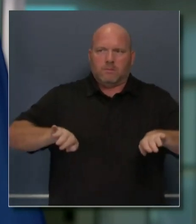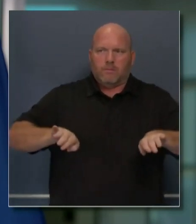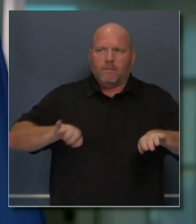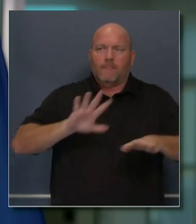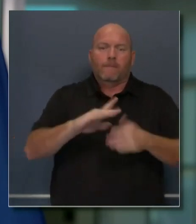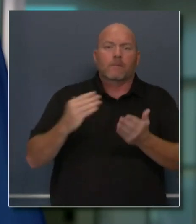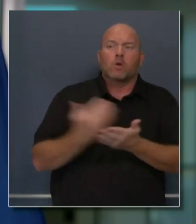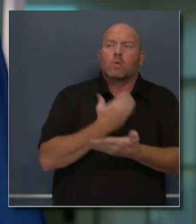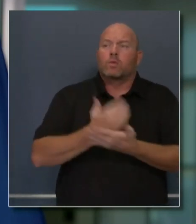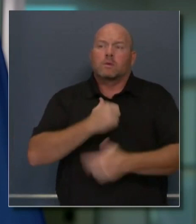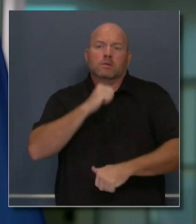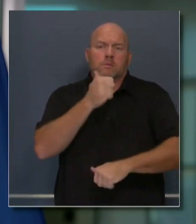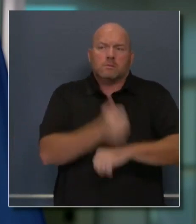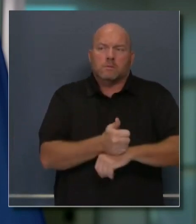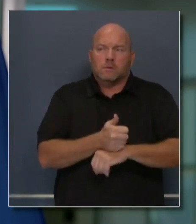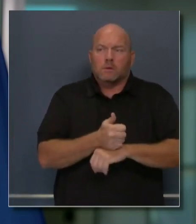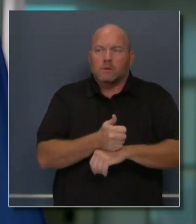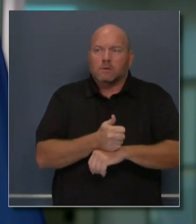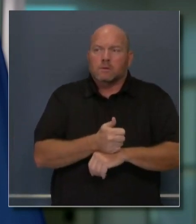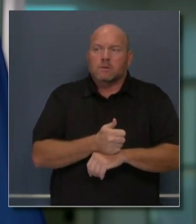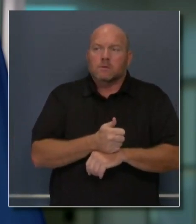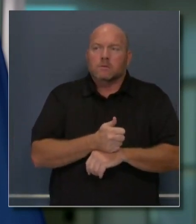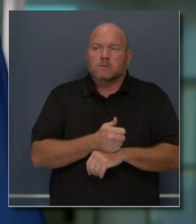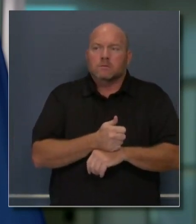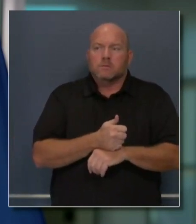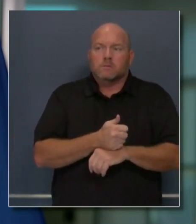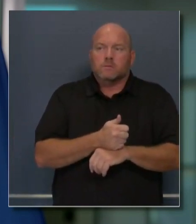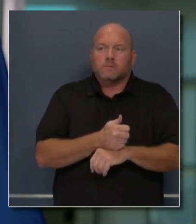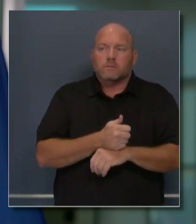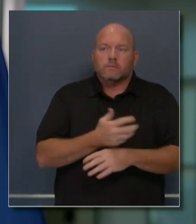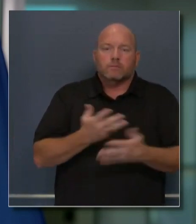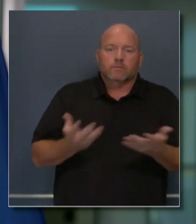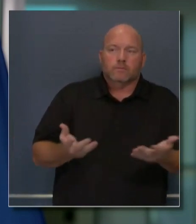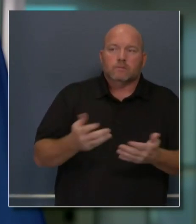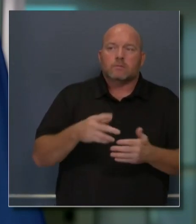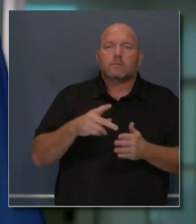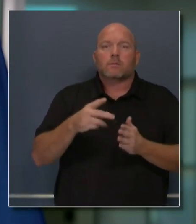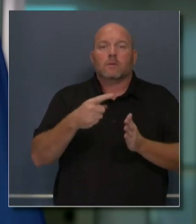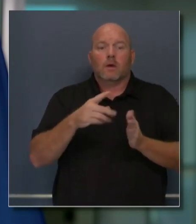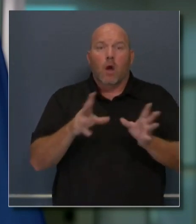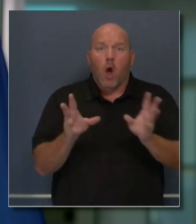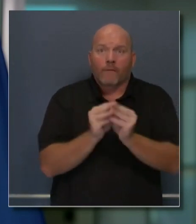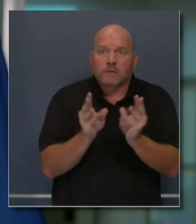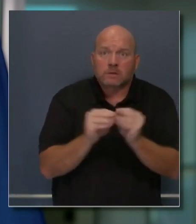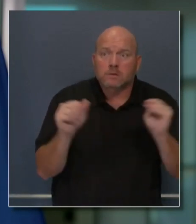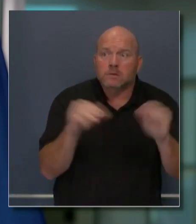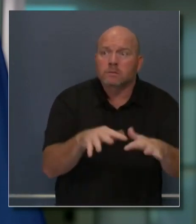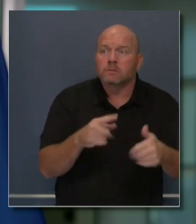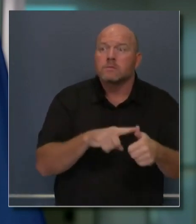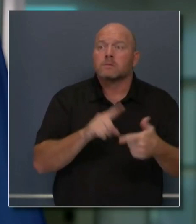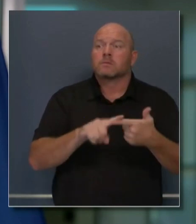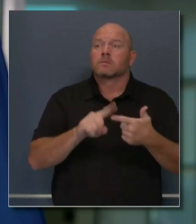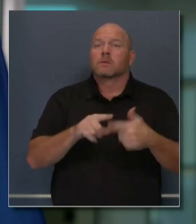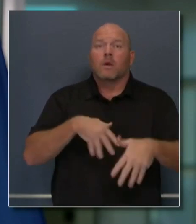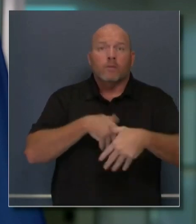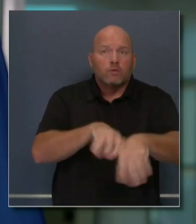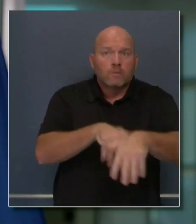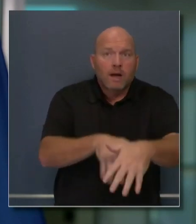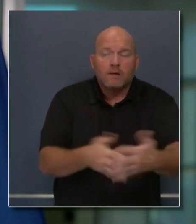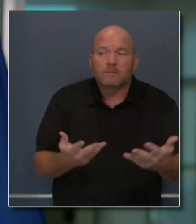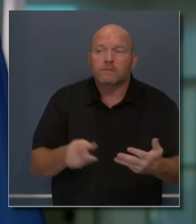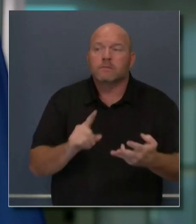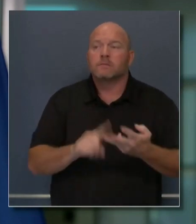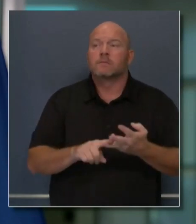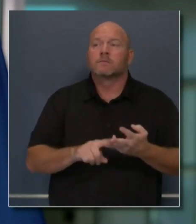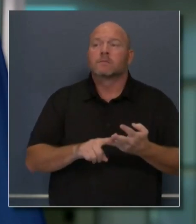starting from scratch across the board. There's conference facilities. There's parades in these theme parks. There's